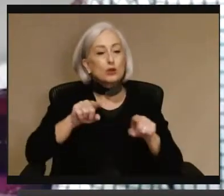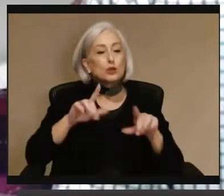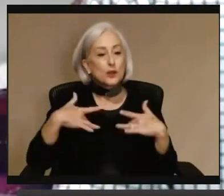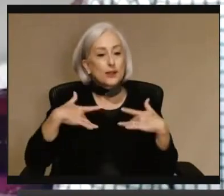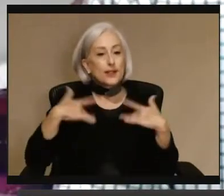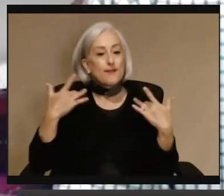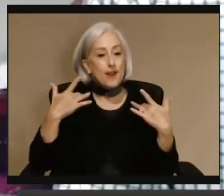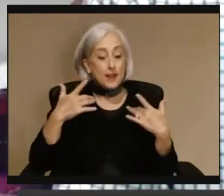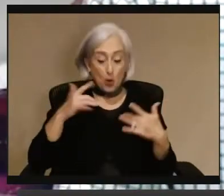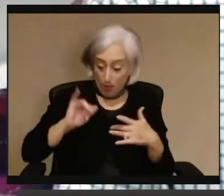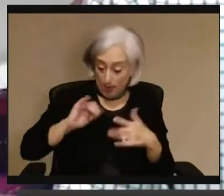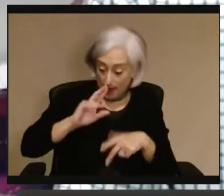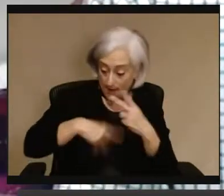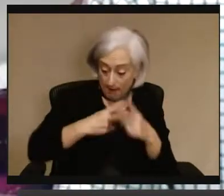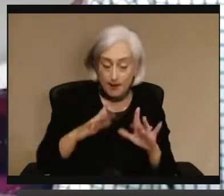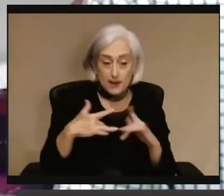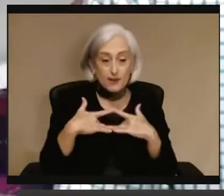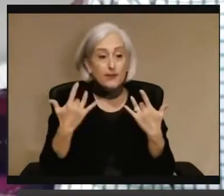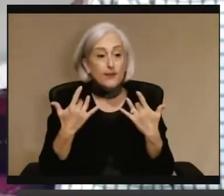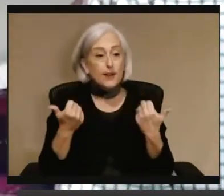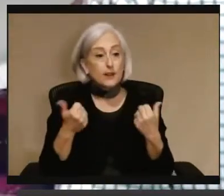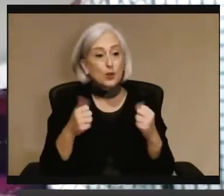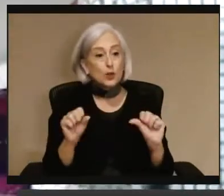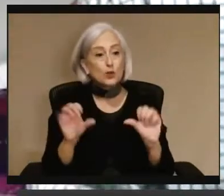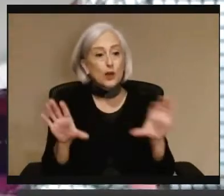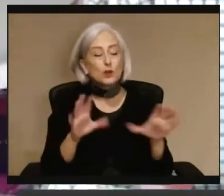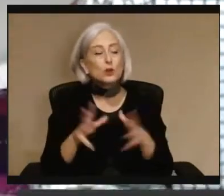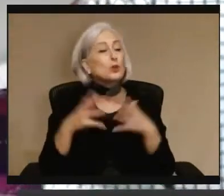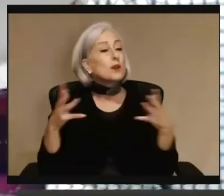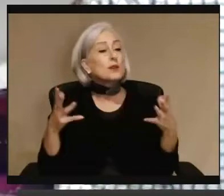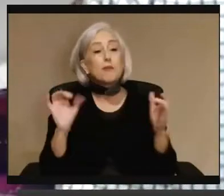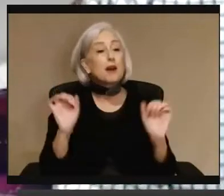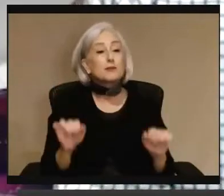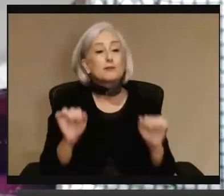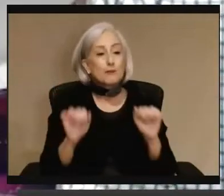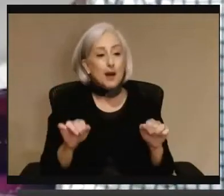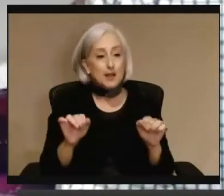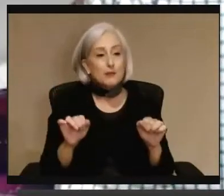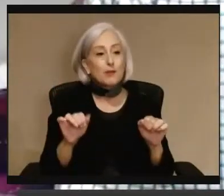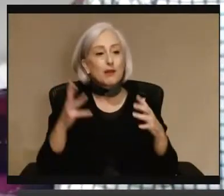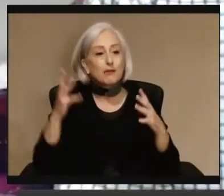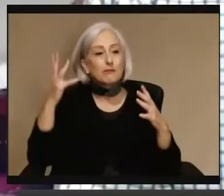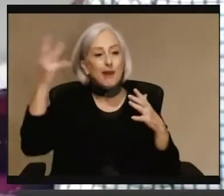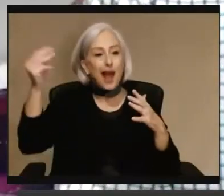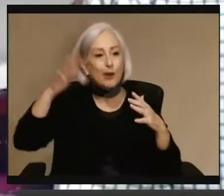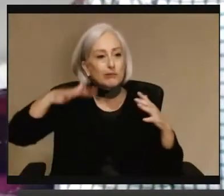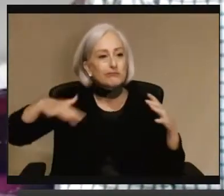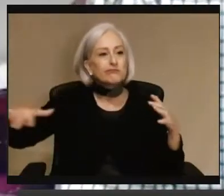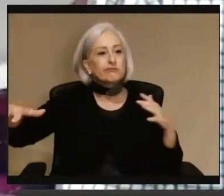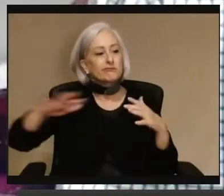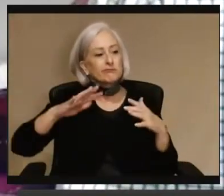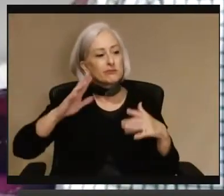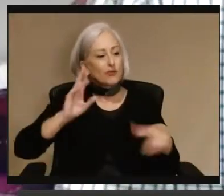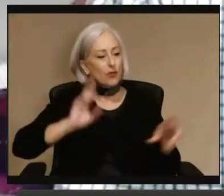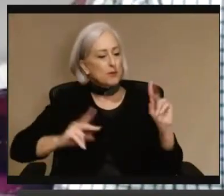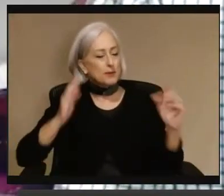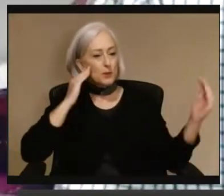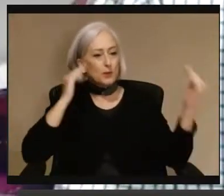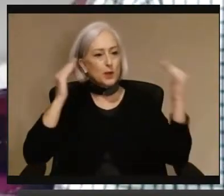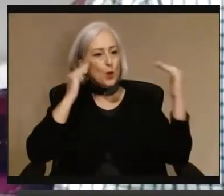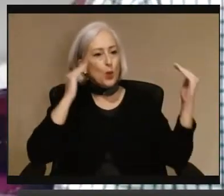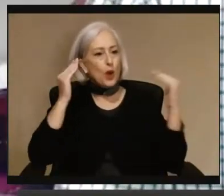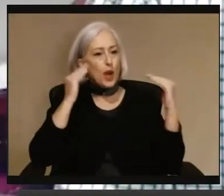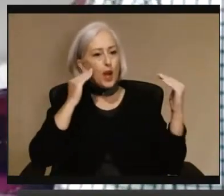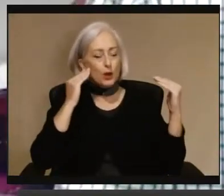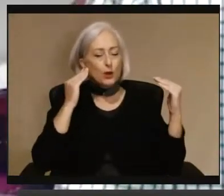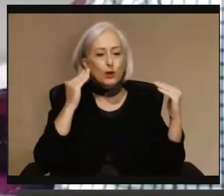events, we try to do as much as we can out in public. and get more people aware of